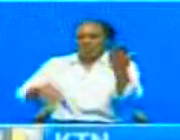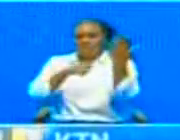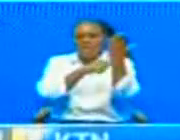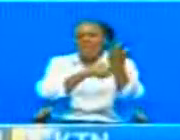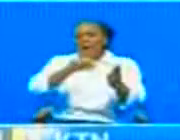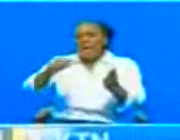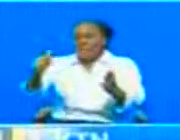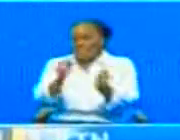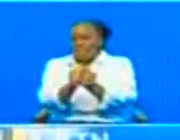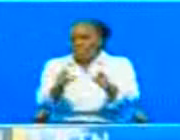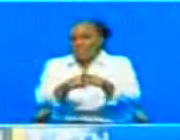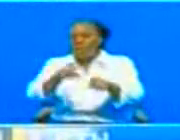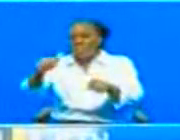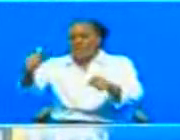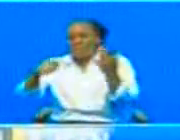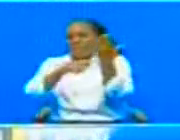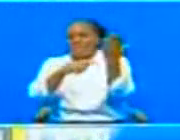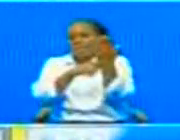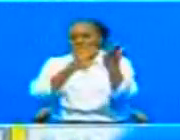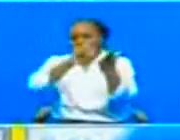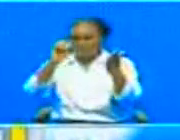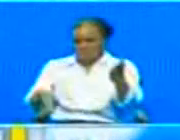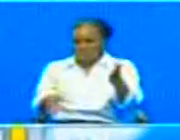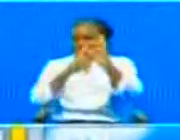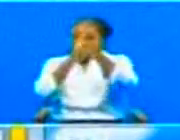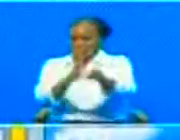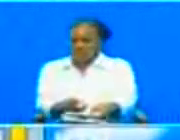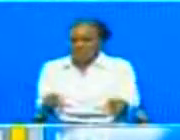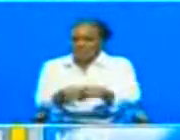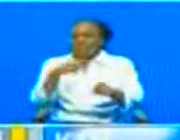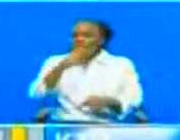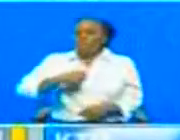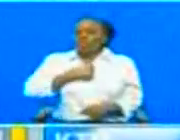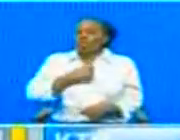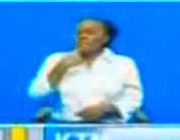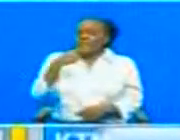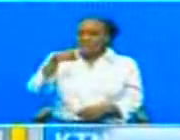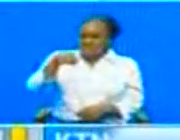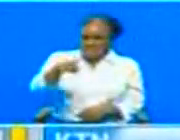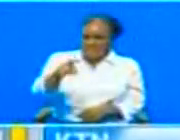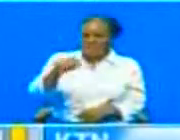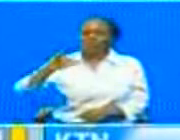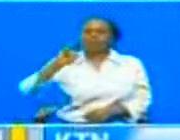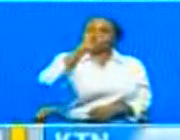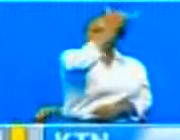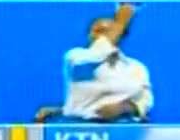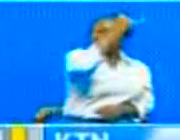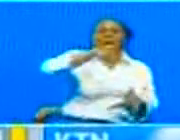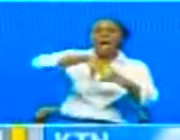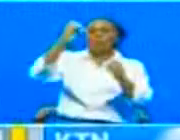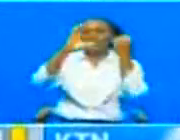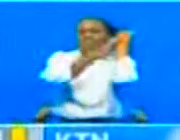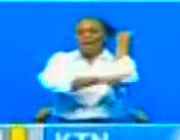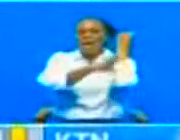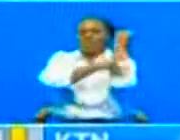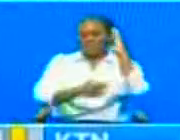other prominent leaders from the committee's report. Mutea wrote an apology to the committee stating that he had to jet out of the country